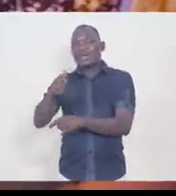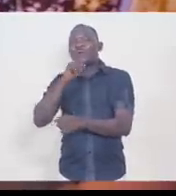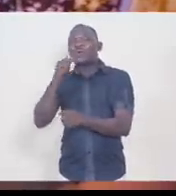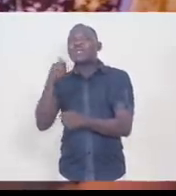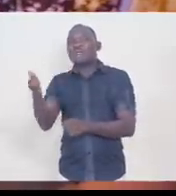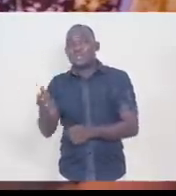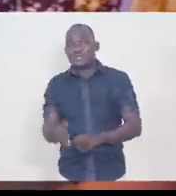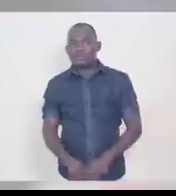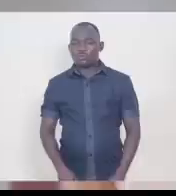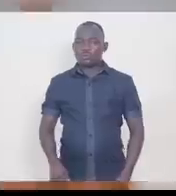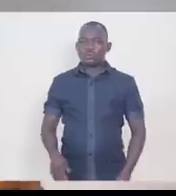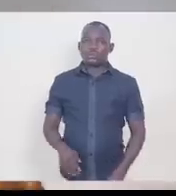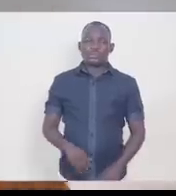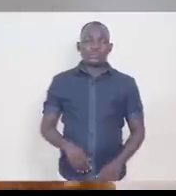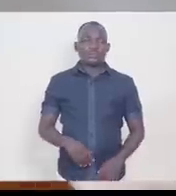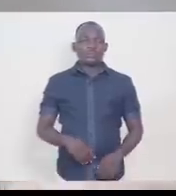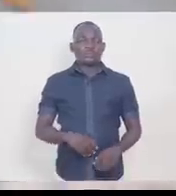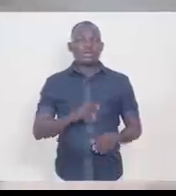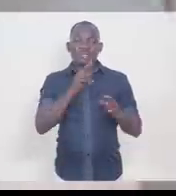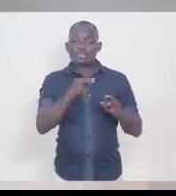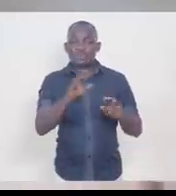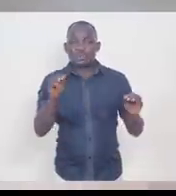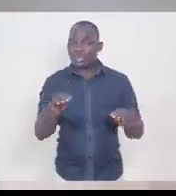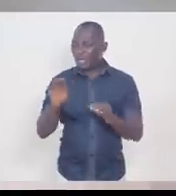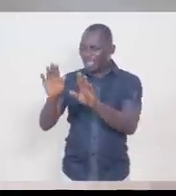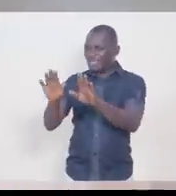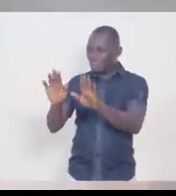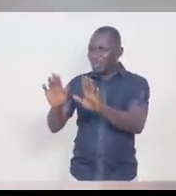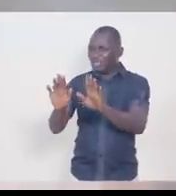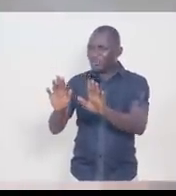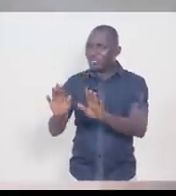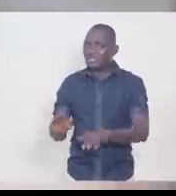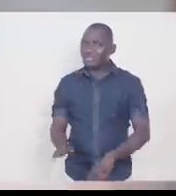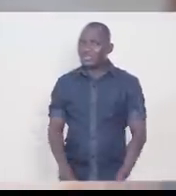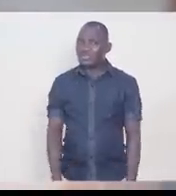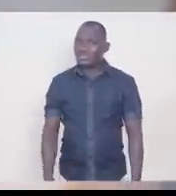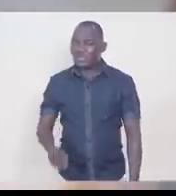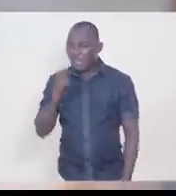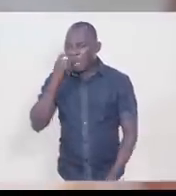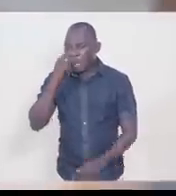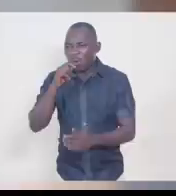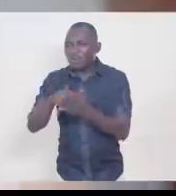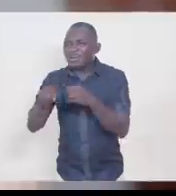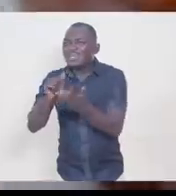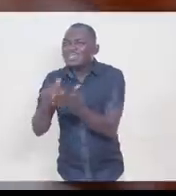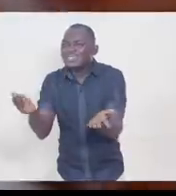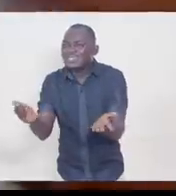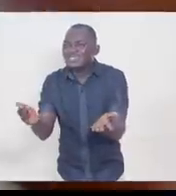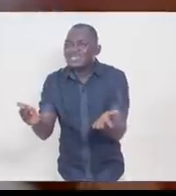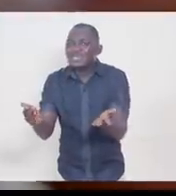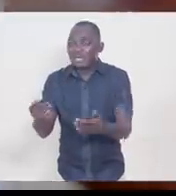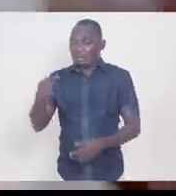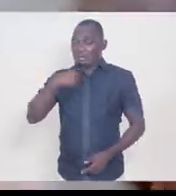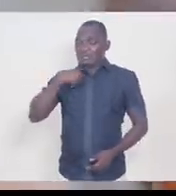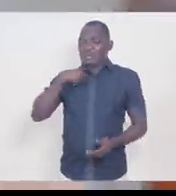correct? Don't answer. Wait, wait. Yeah, wait. What does that got to do with anything?